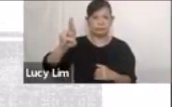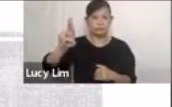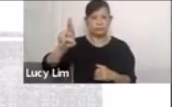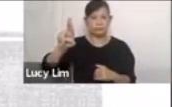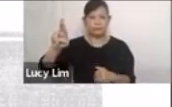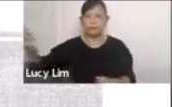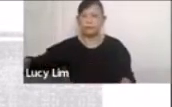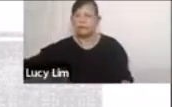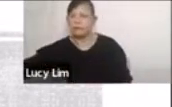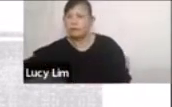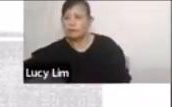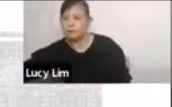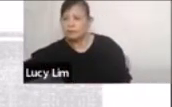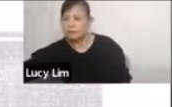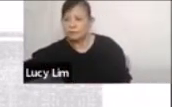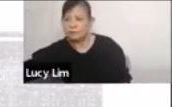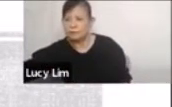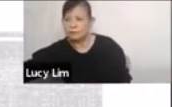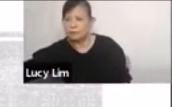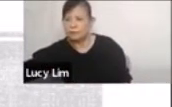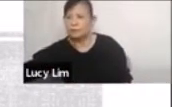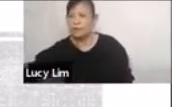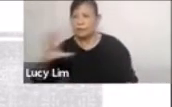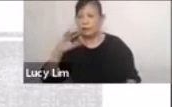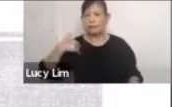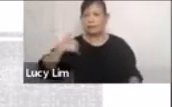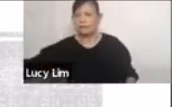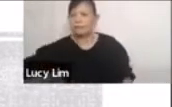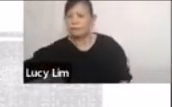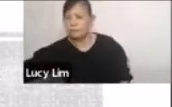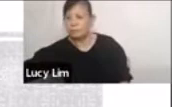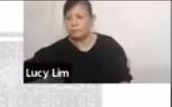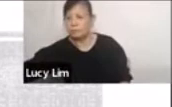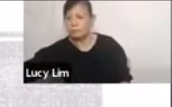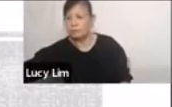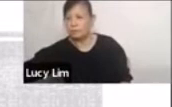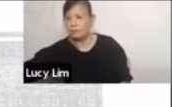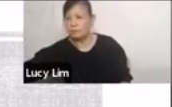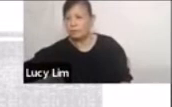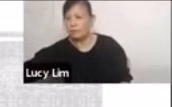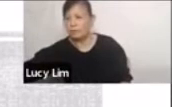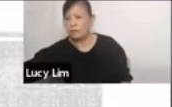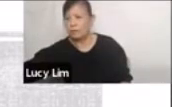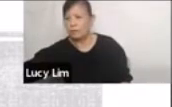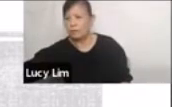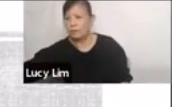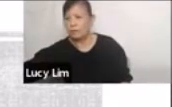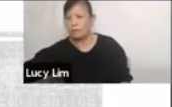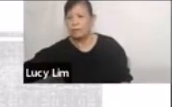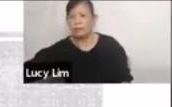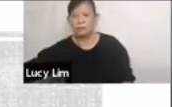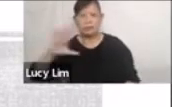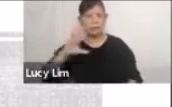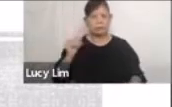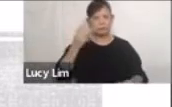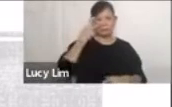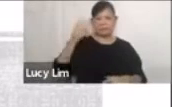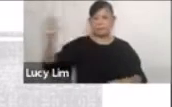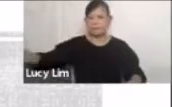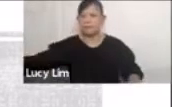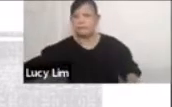have to be revisited, considering SRHR needs and issues from accessibility perspectives of persons with